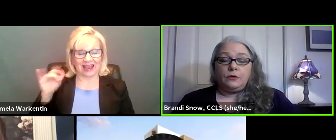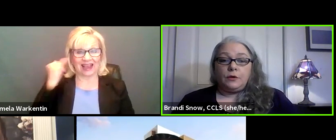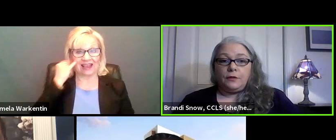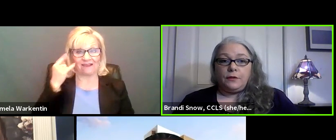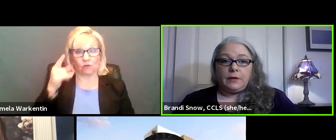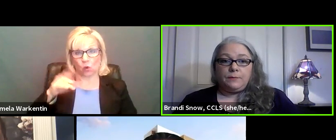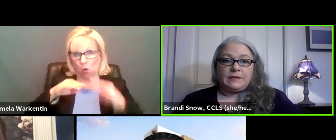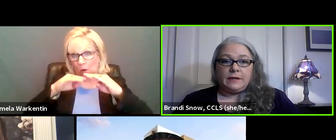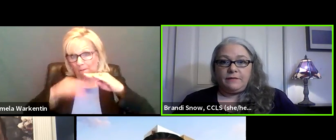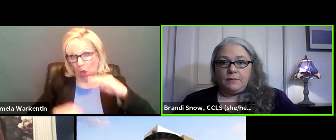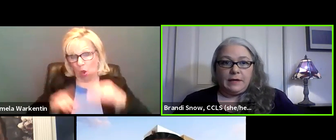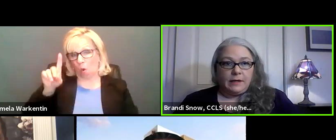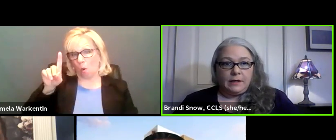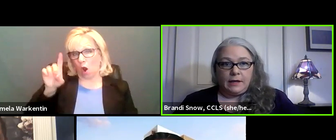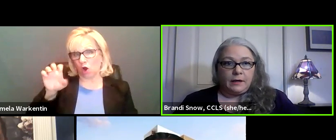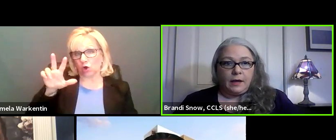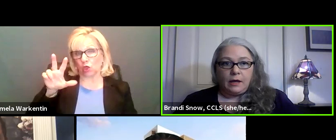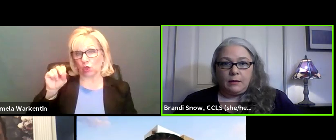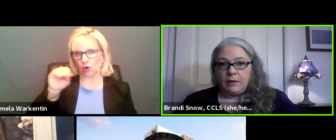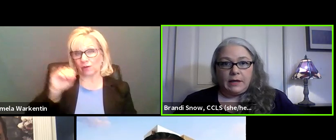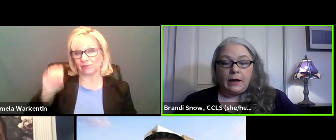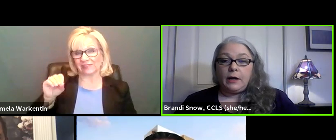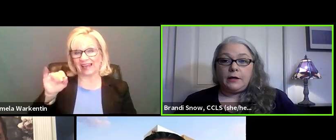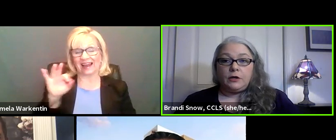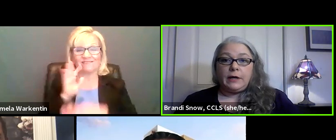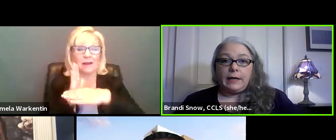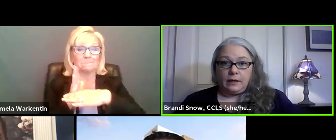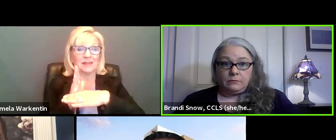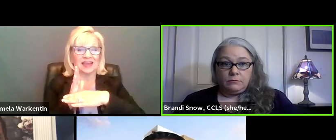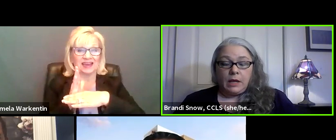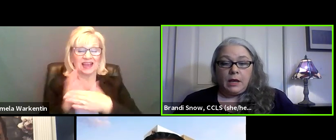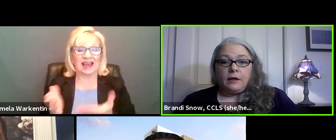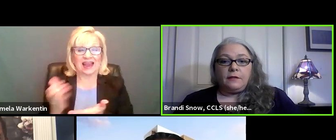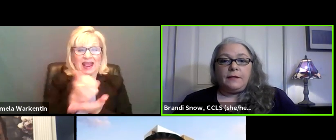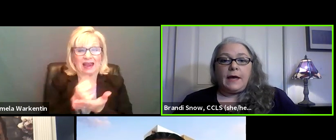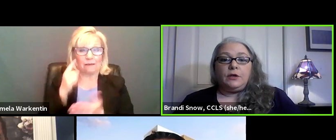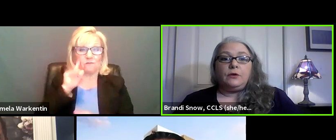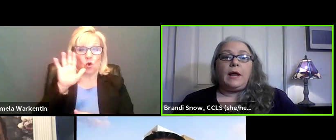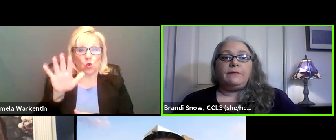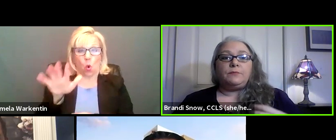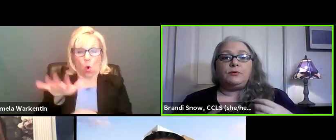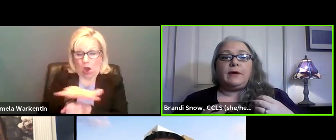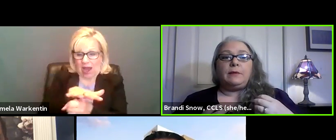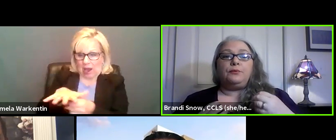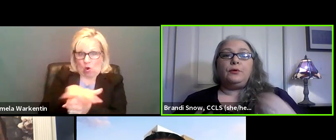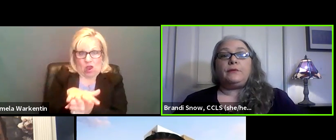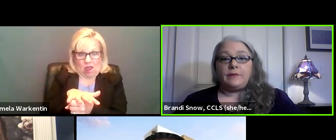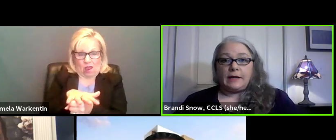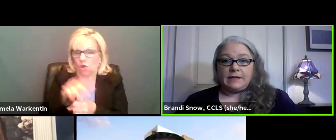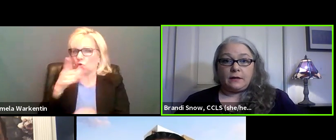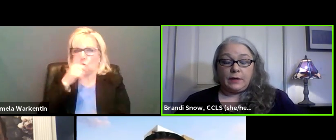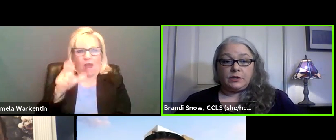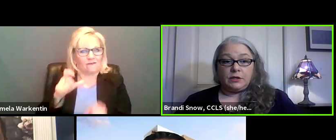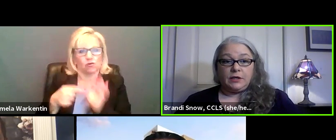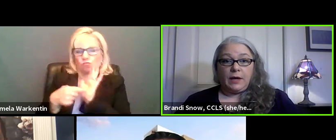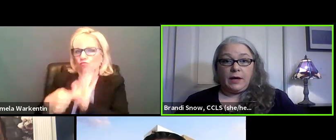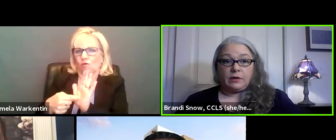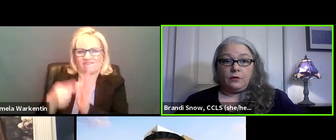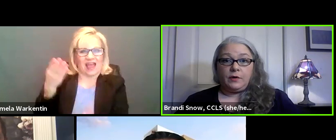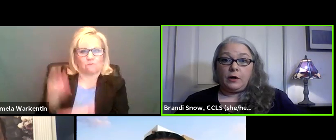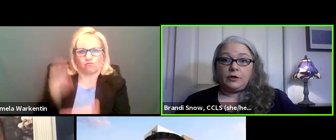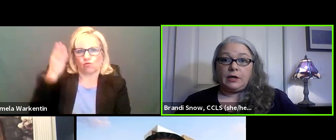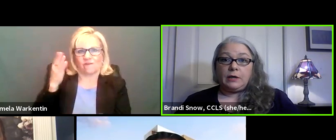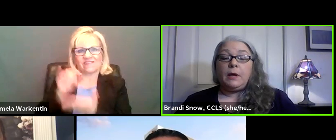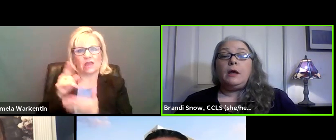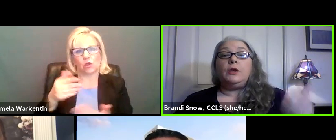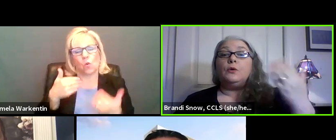below 130% of the median income of the area you're in, that you don't have to provide proof of that declaration that you have a